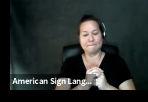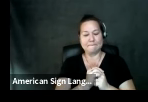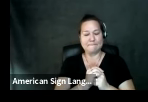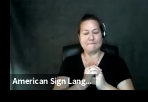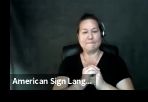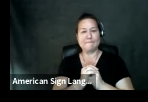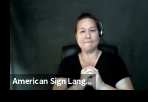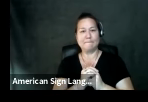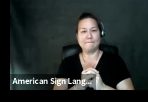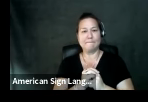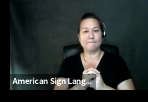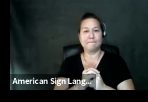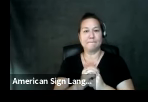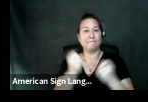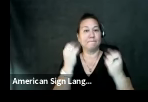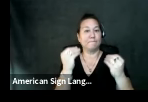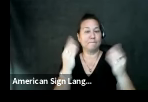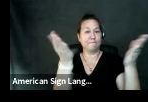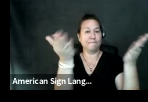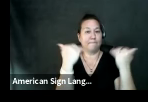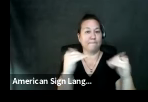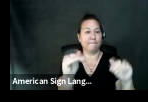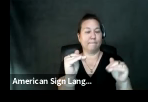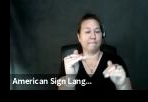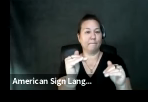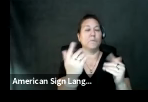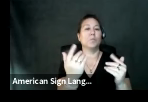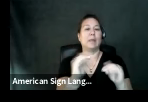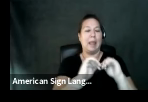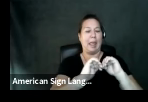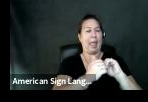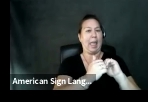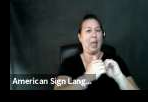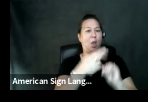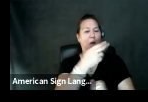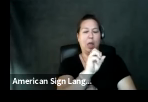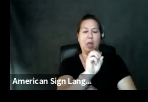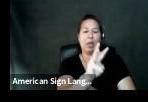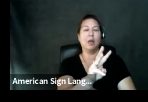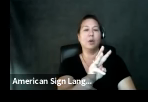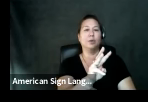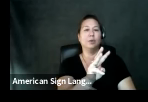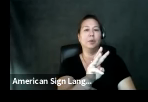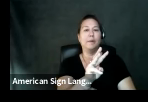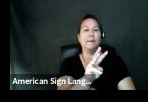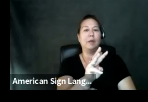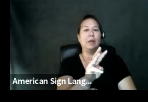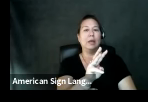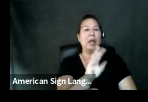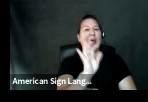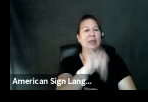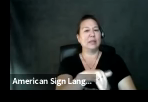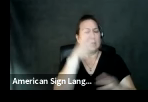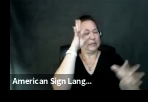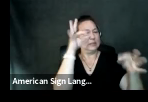All right. So the next part of this is the how. So how kind of moves into determining those